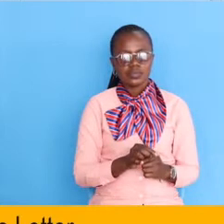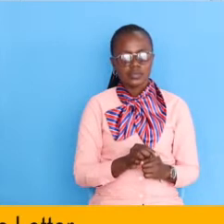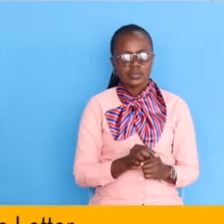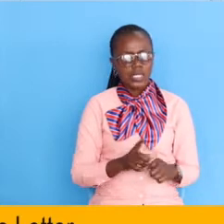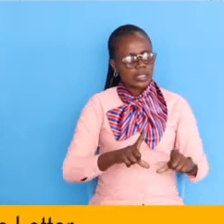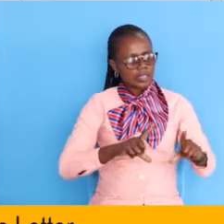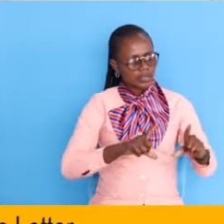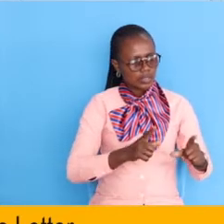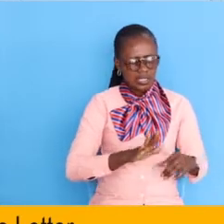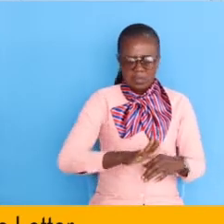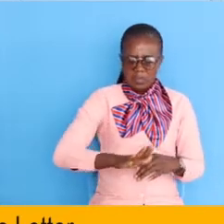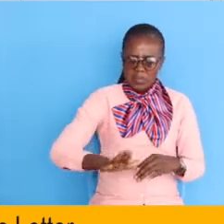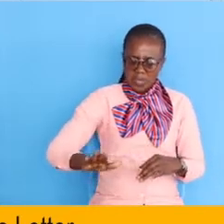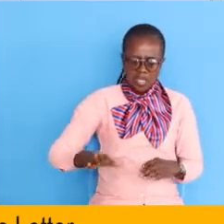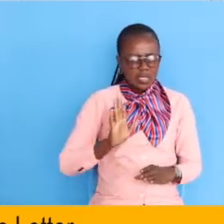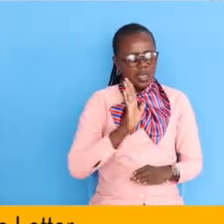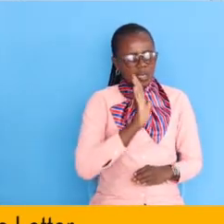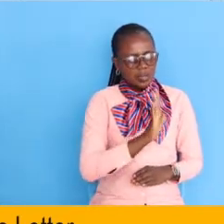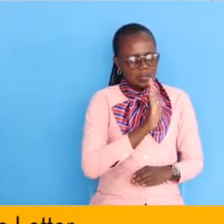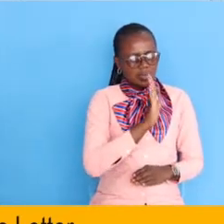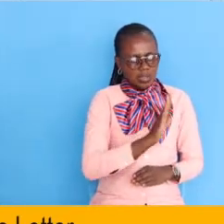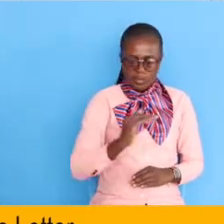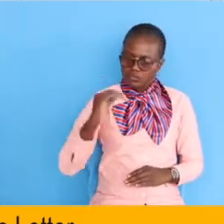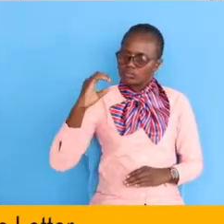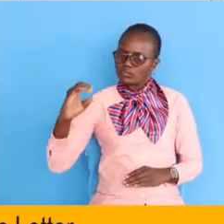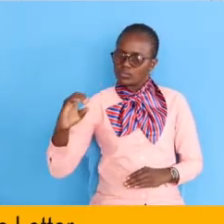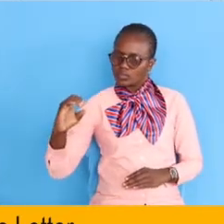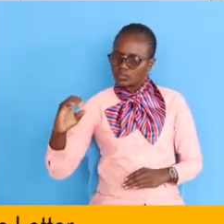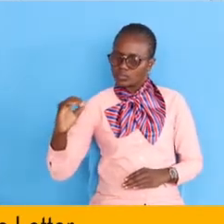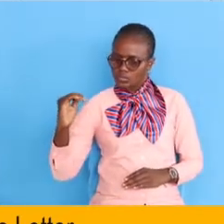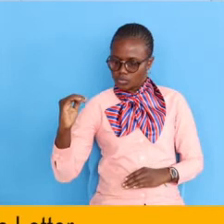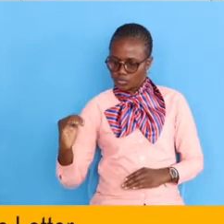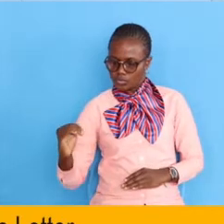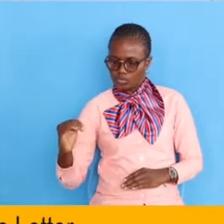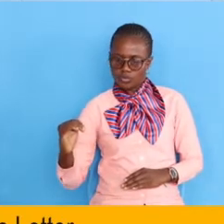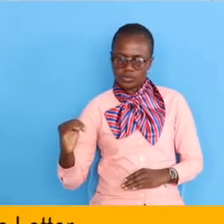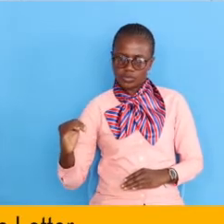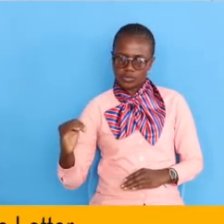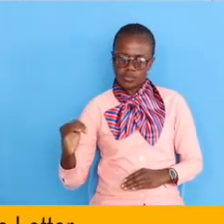same position just below the sender's address.